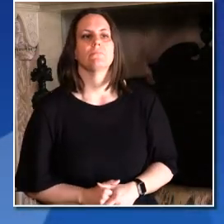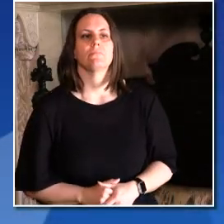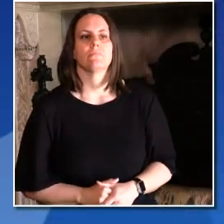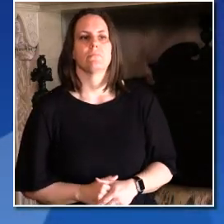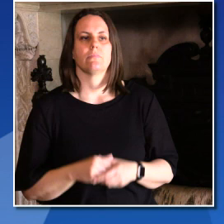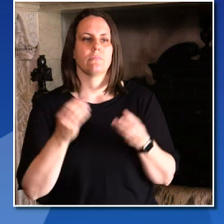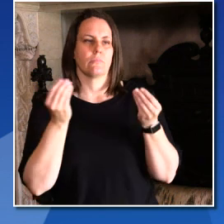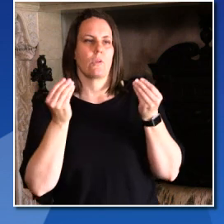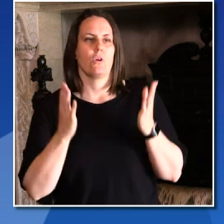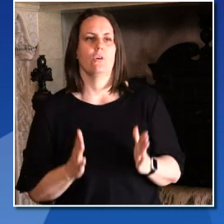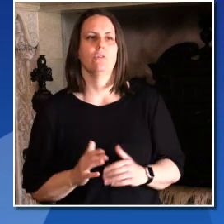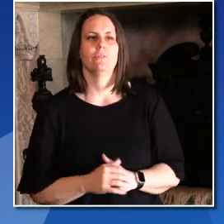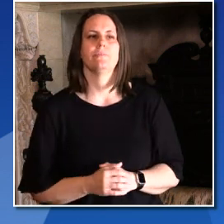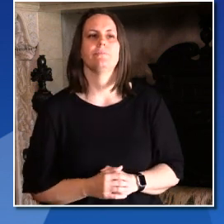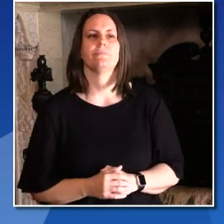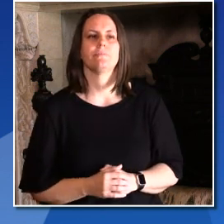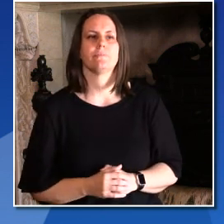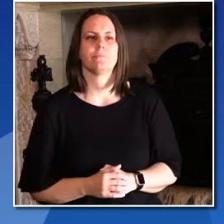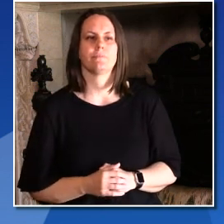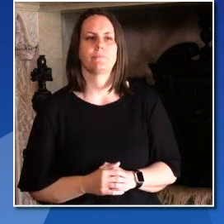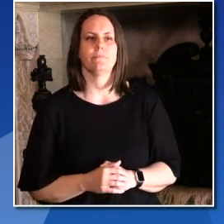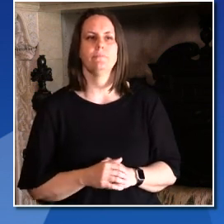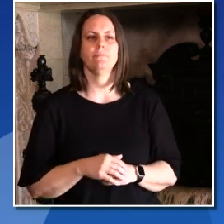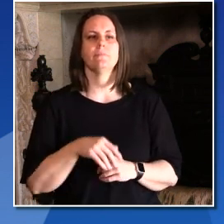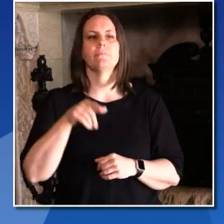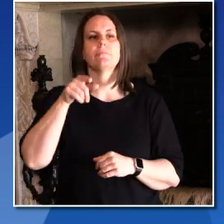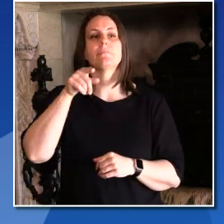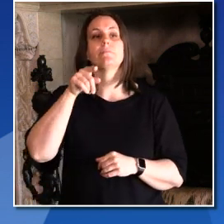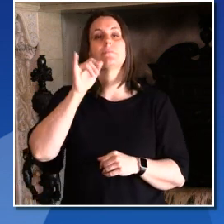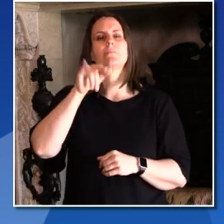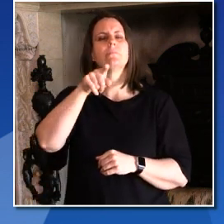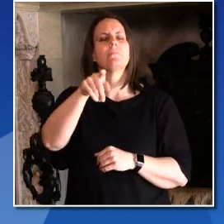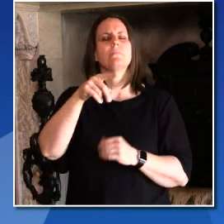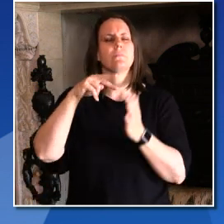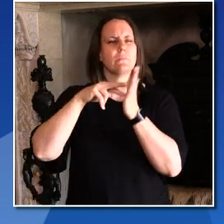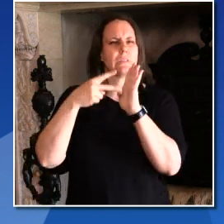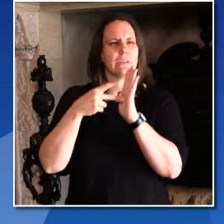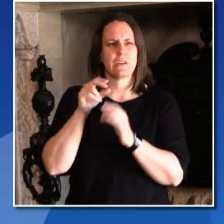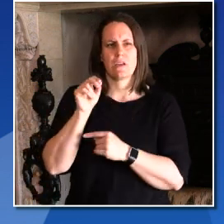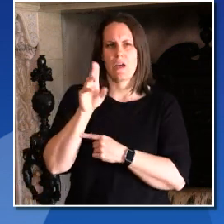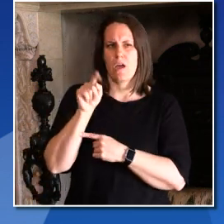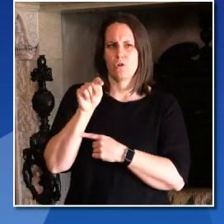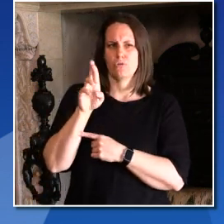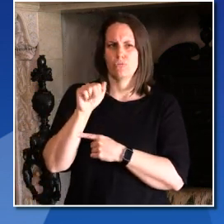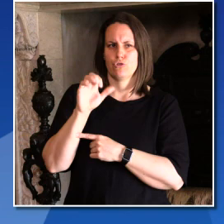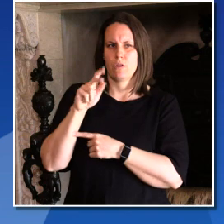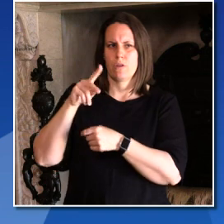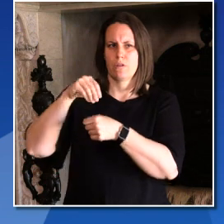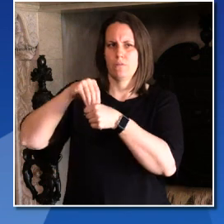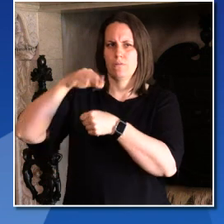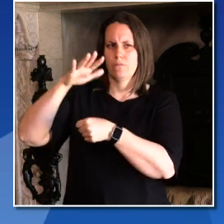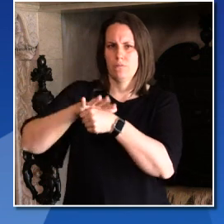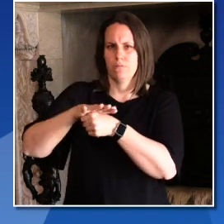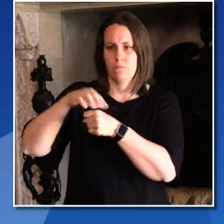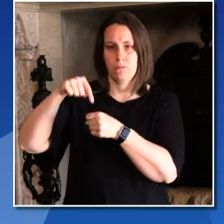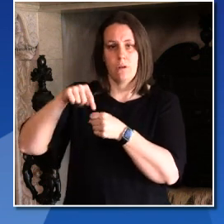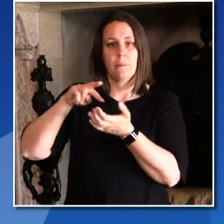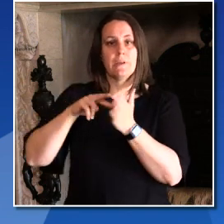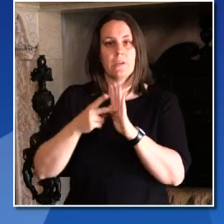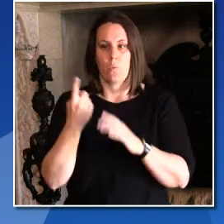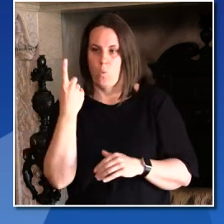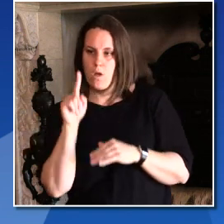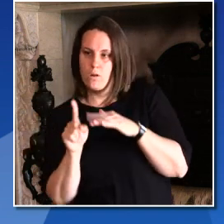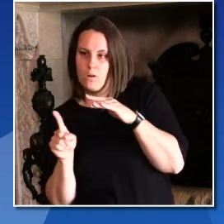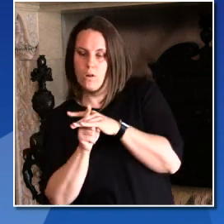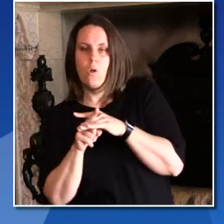Why are you defining an outbreak the way you are? It sounds like you only need one case in some facilities, you need two in others. How is that